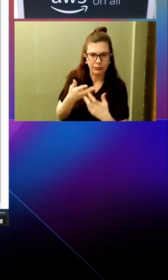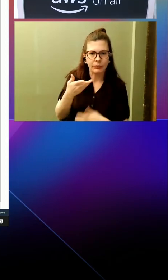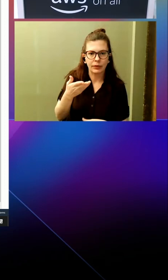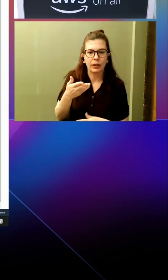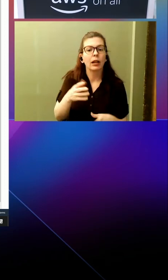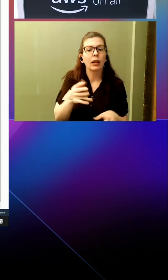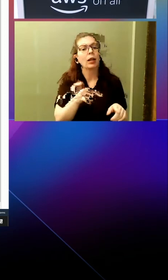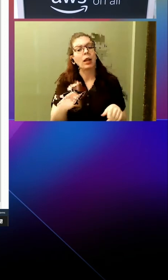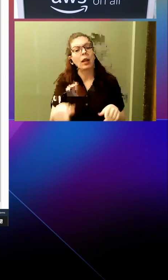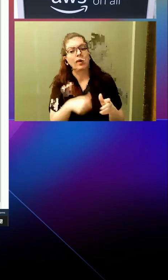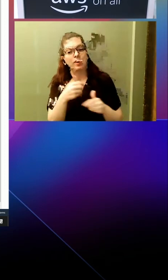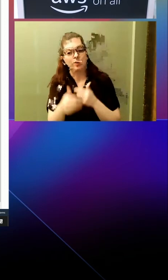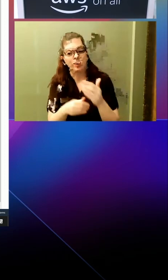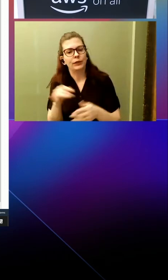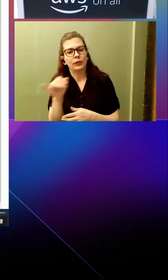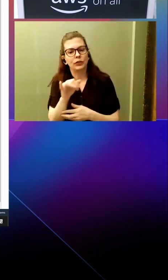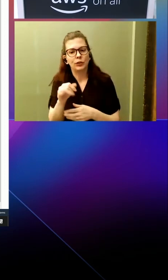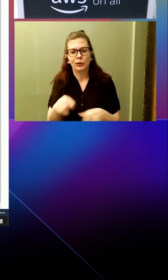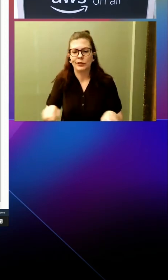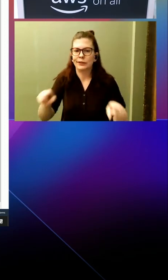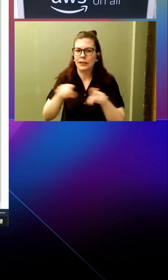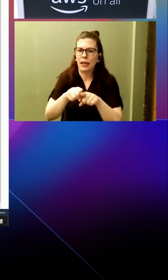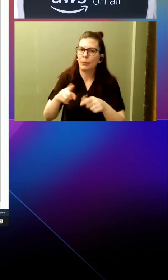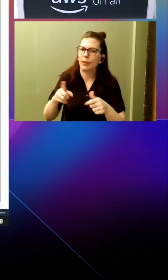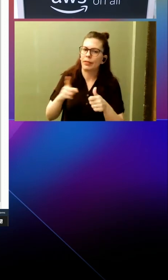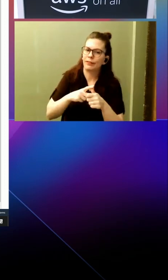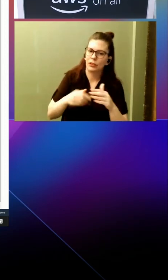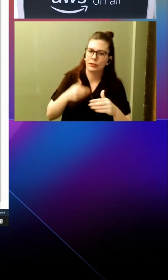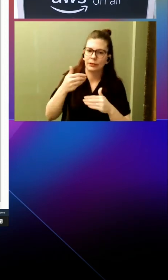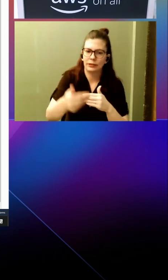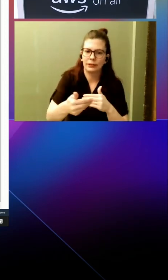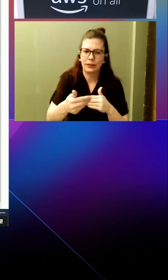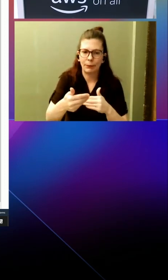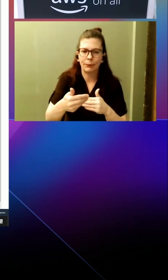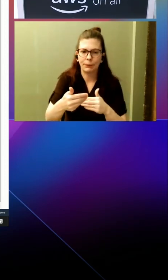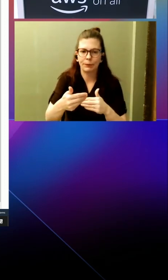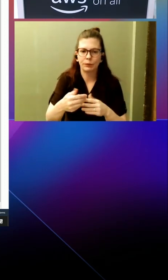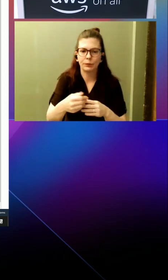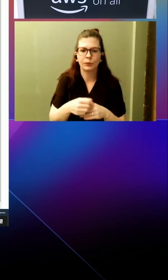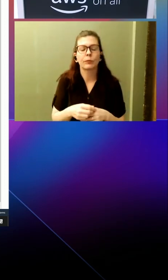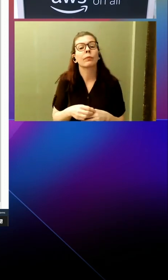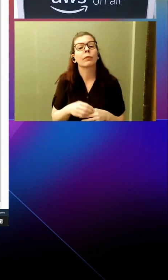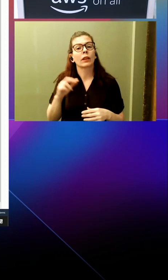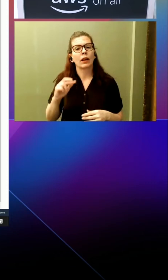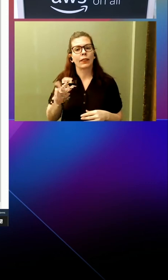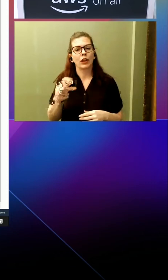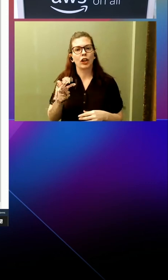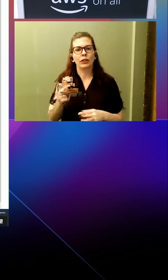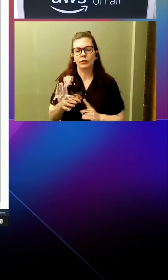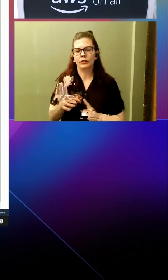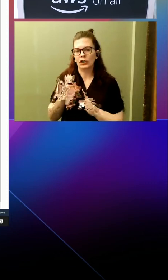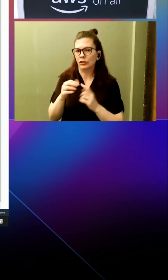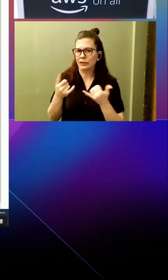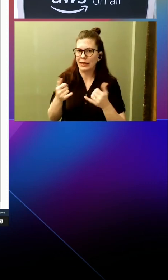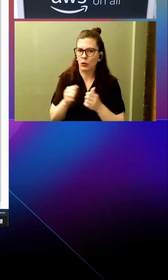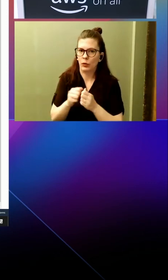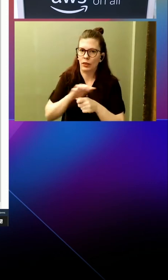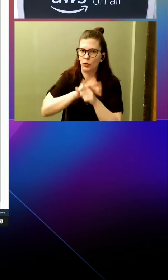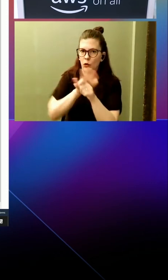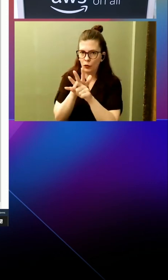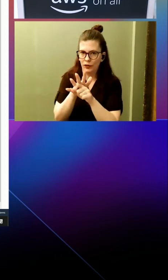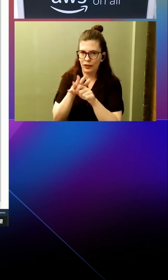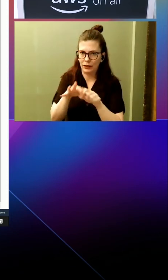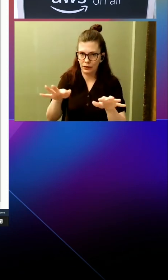happen behind the scene, but at least this is the first step towards them. And then third one, especially with COVID, what we have seen is like a lot of